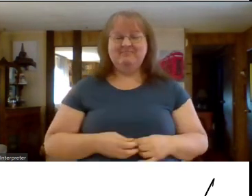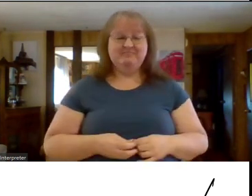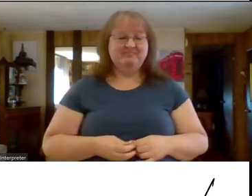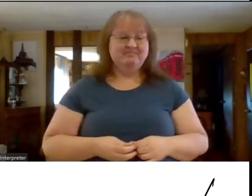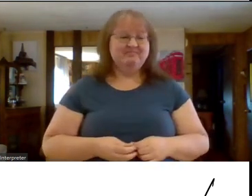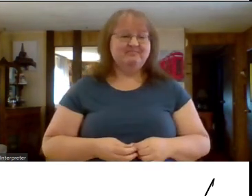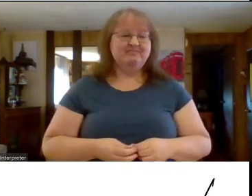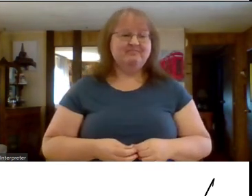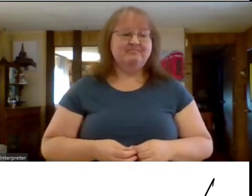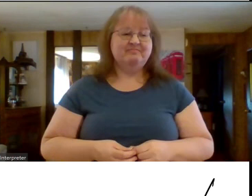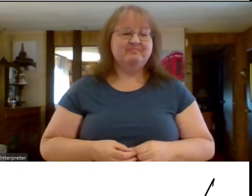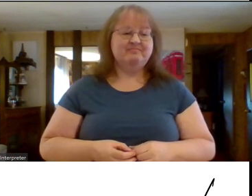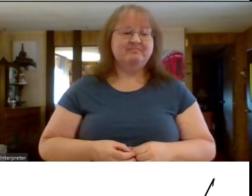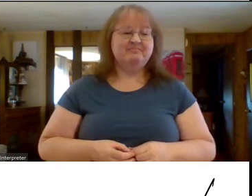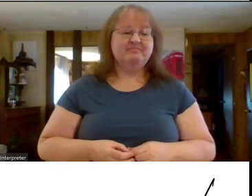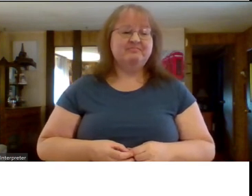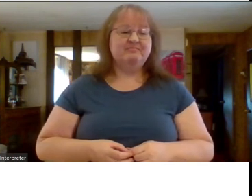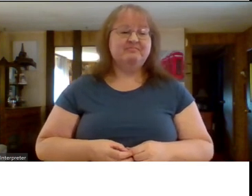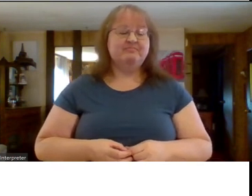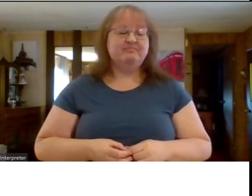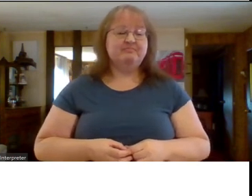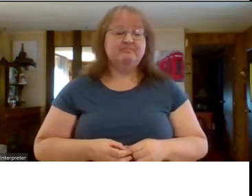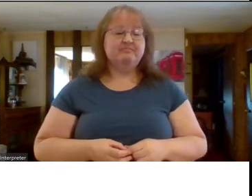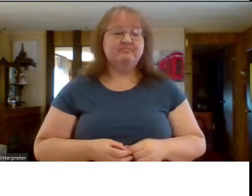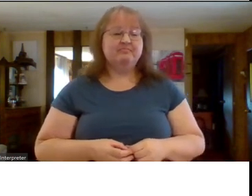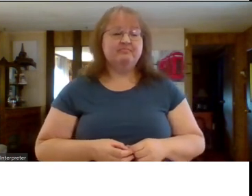All right, last problem.